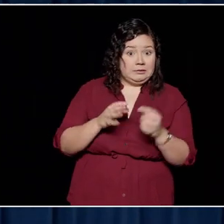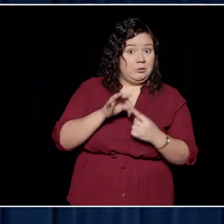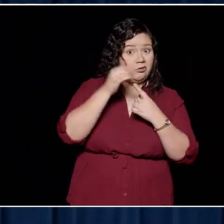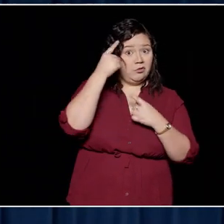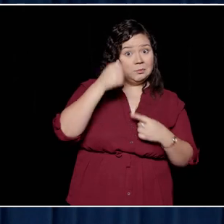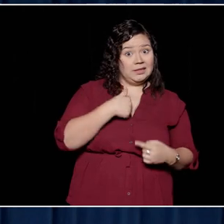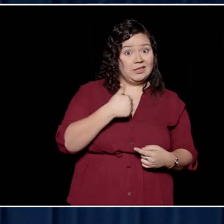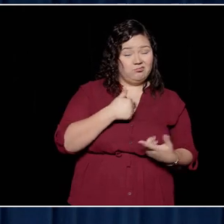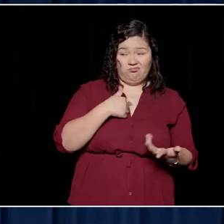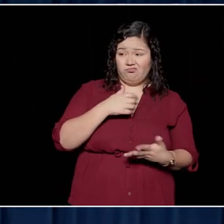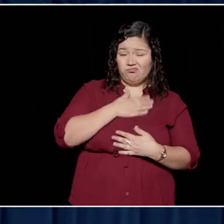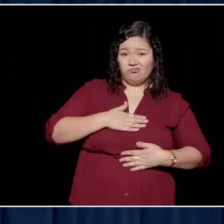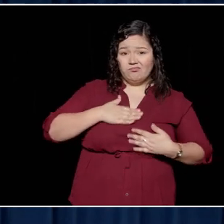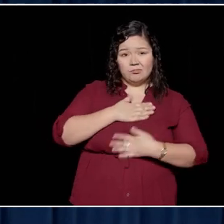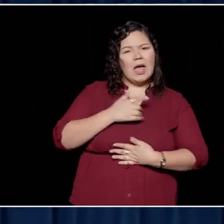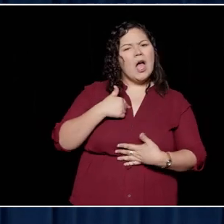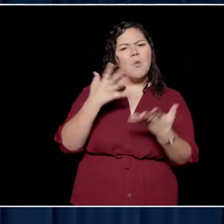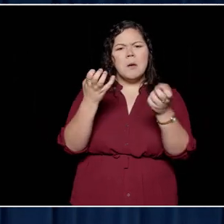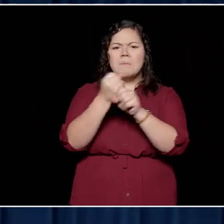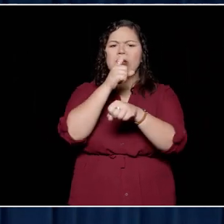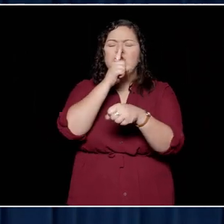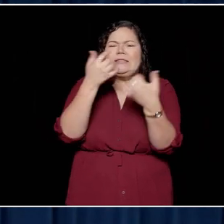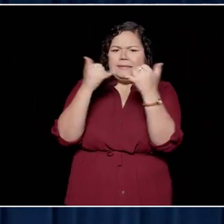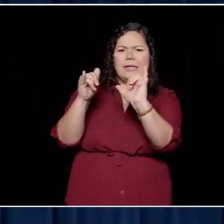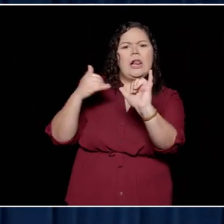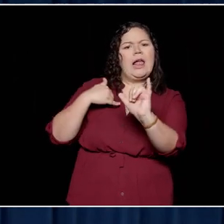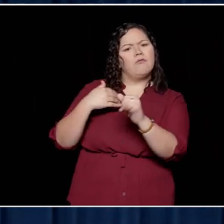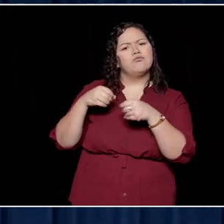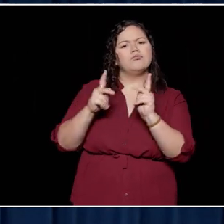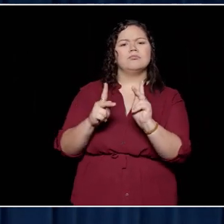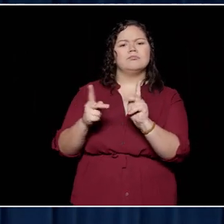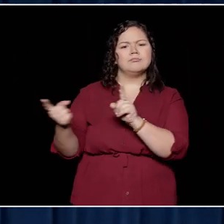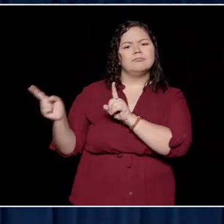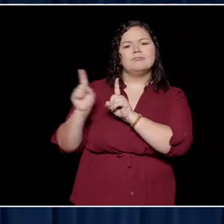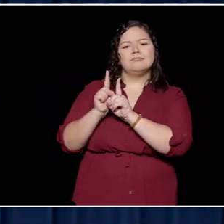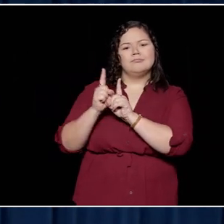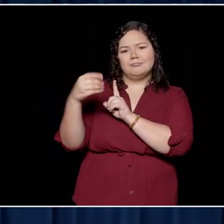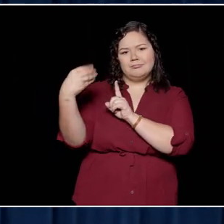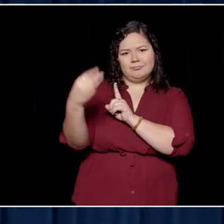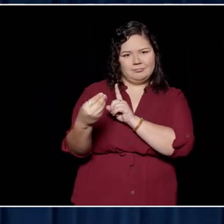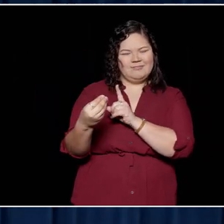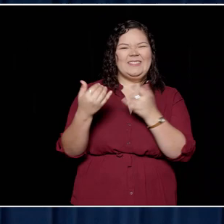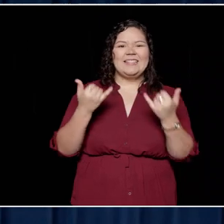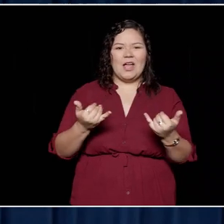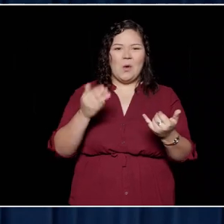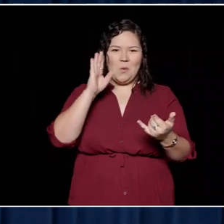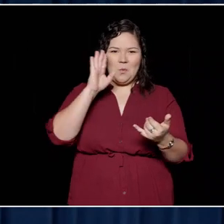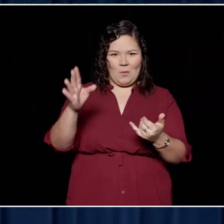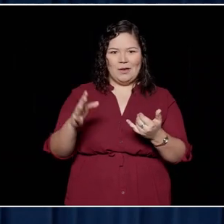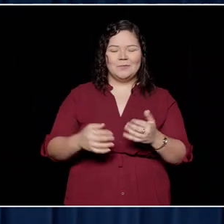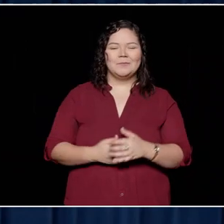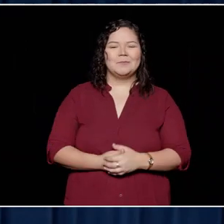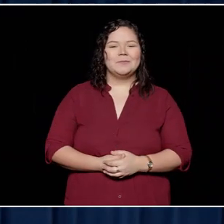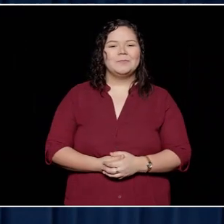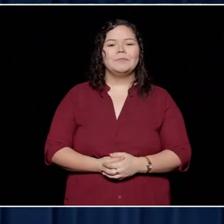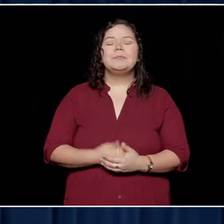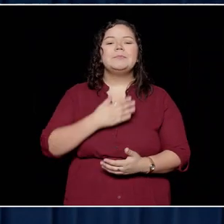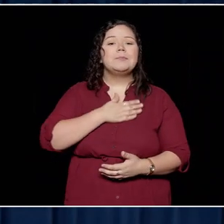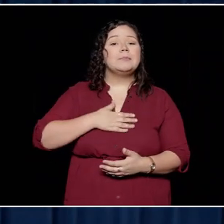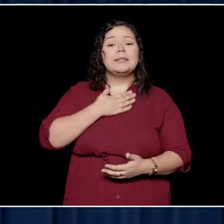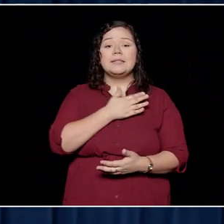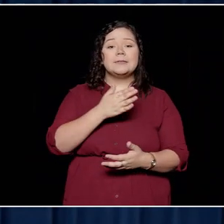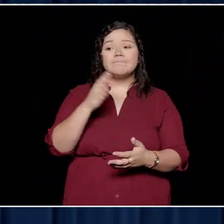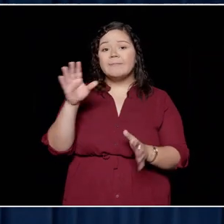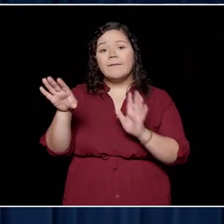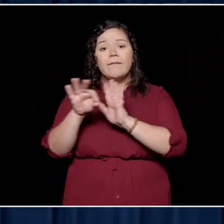me, and I wanted to be sure that we still had that opportunity. Now's our chance. I want you to get your cameras